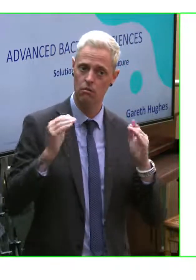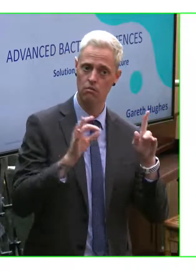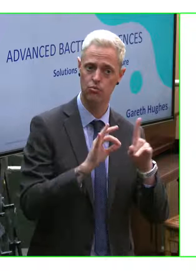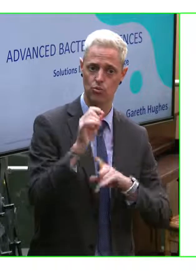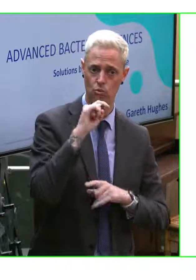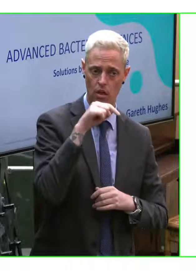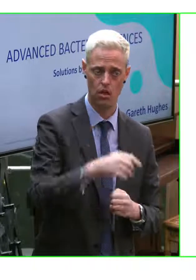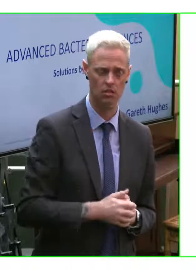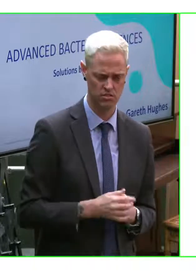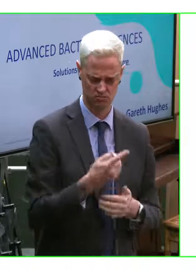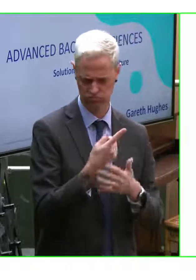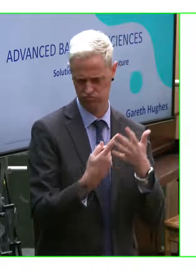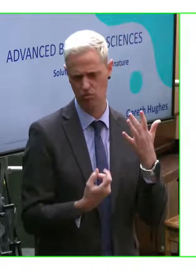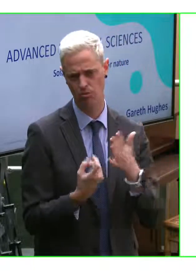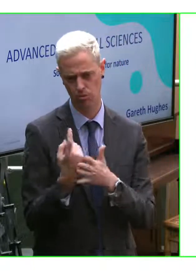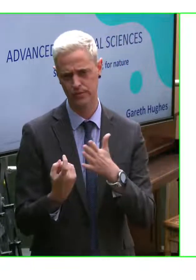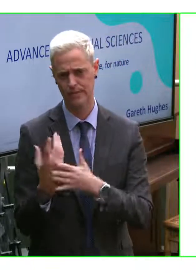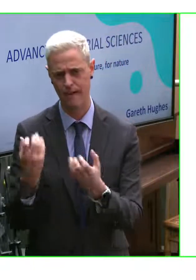opportunities.